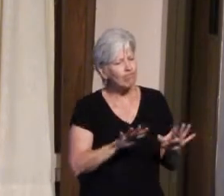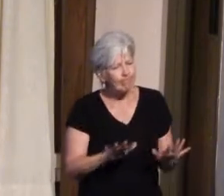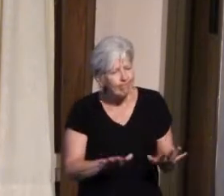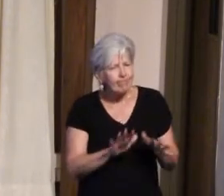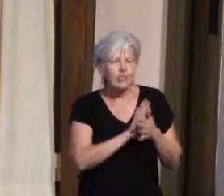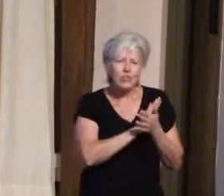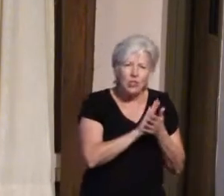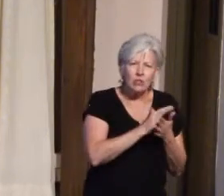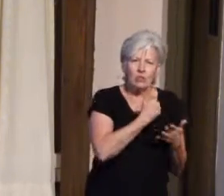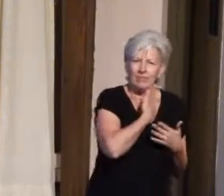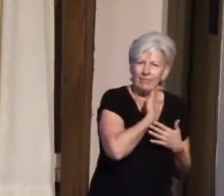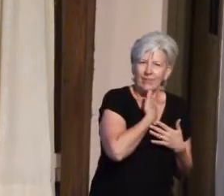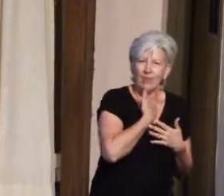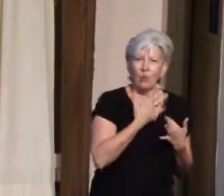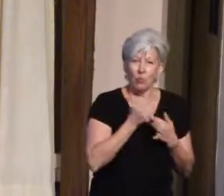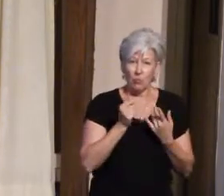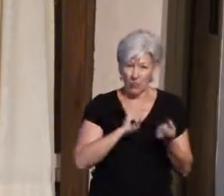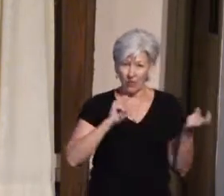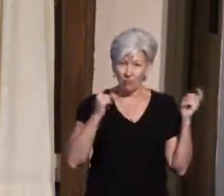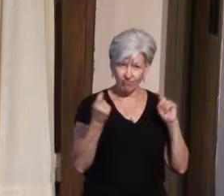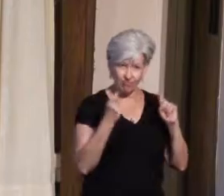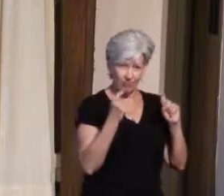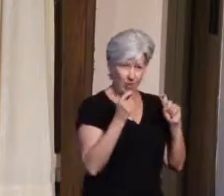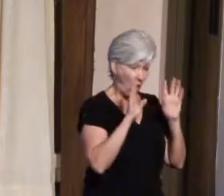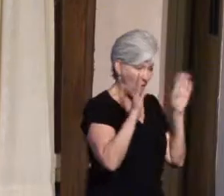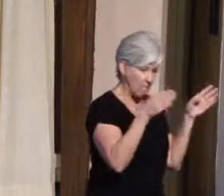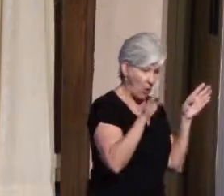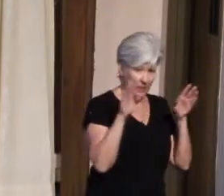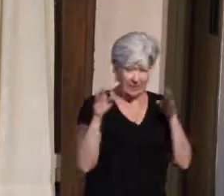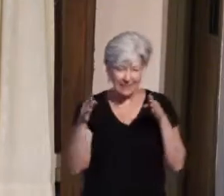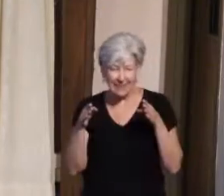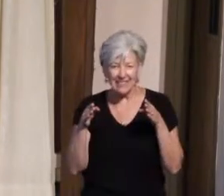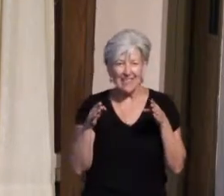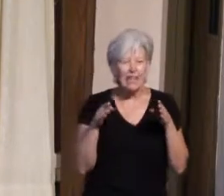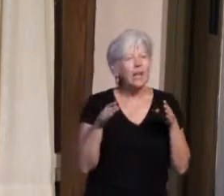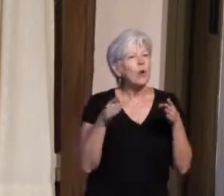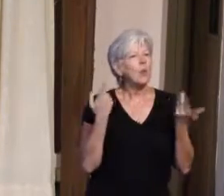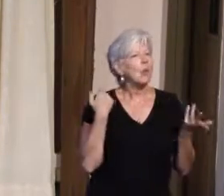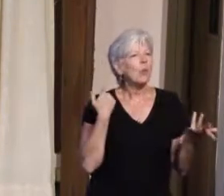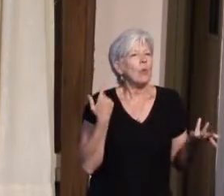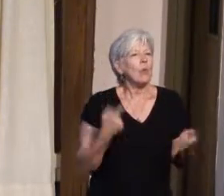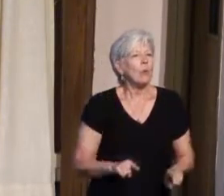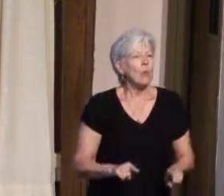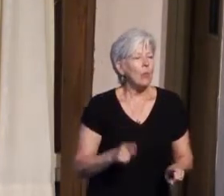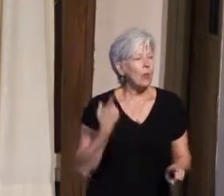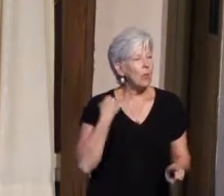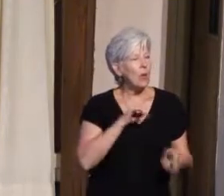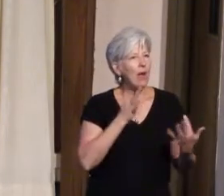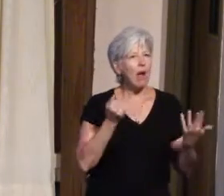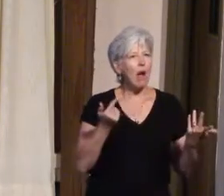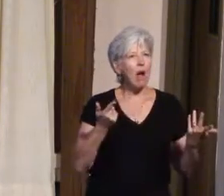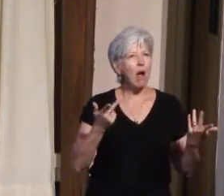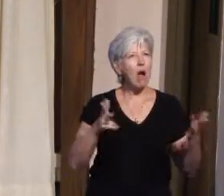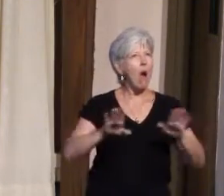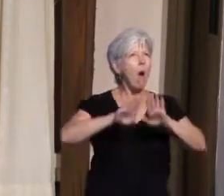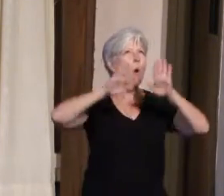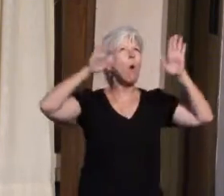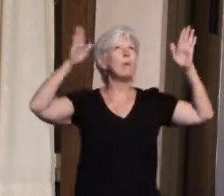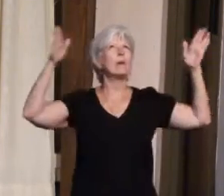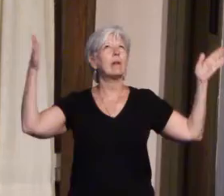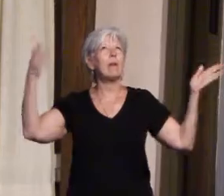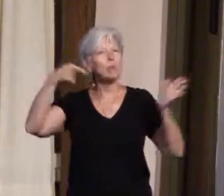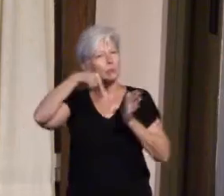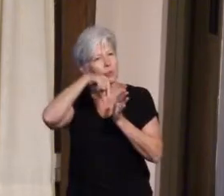to kindsight, we're opening ourselves up to deeper experiences of satisfaction and peace of